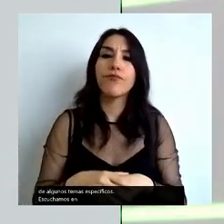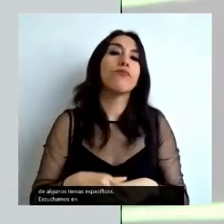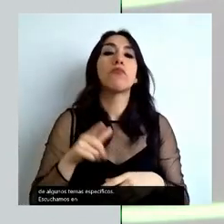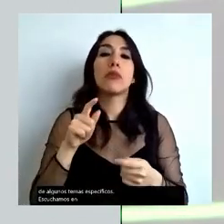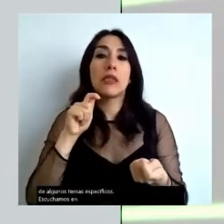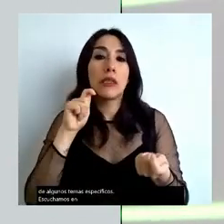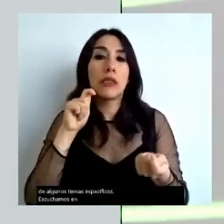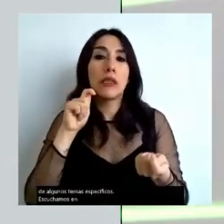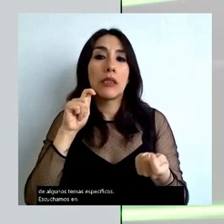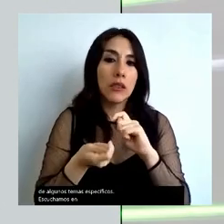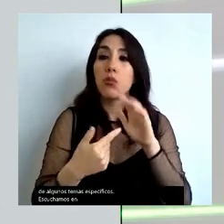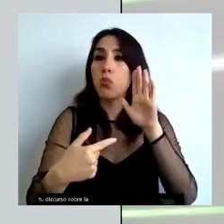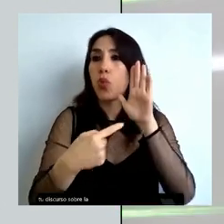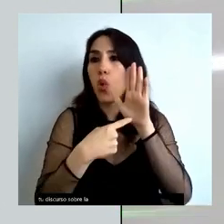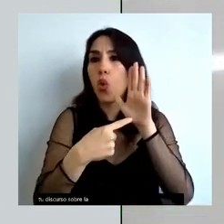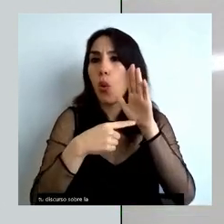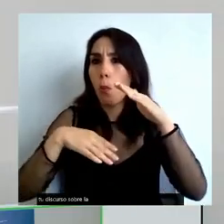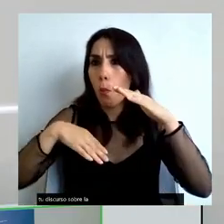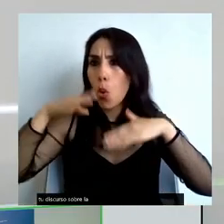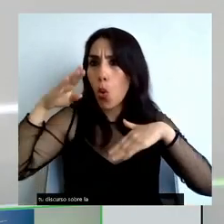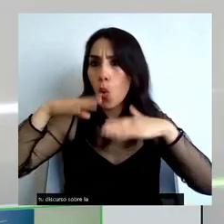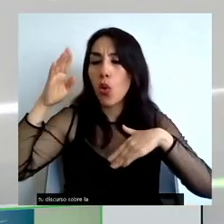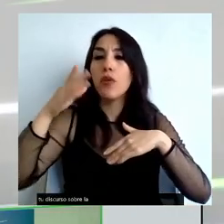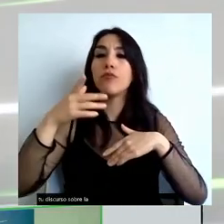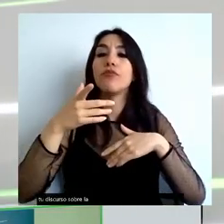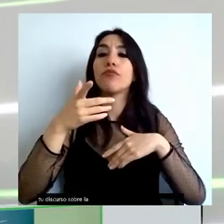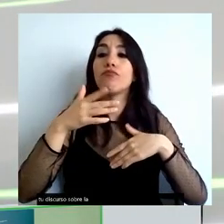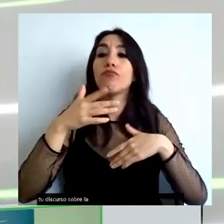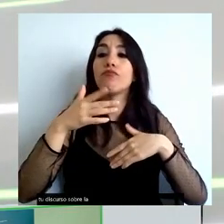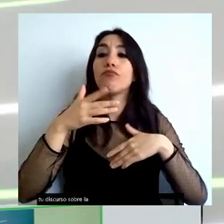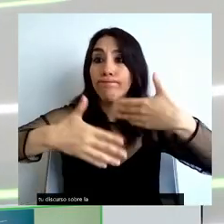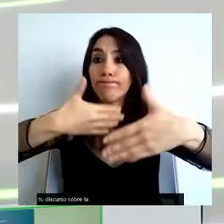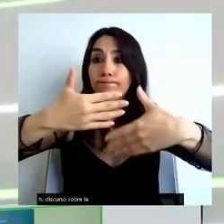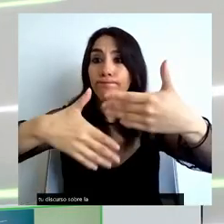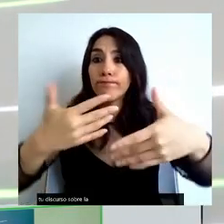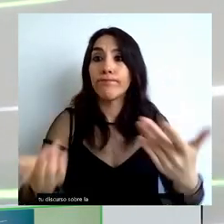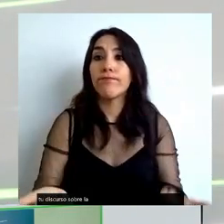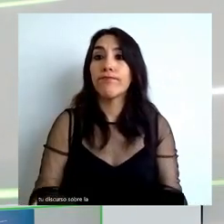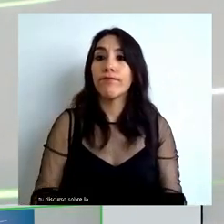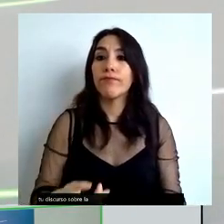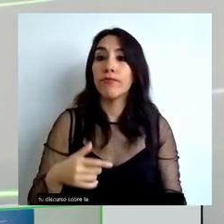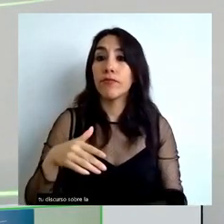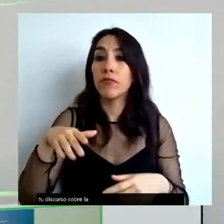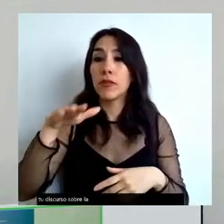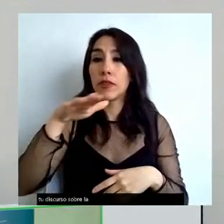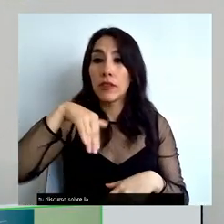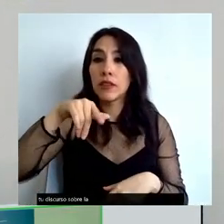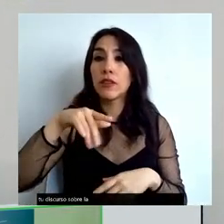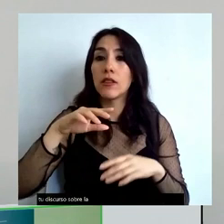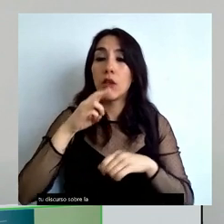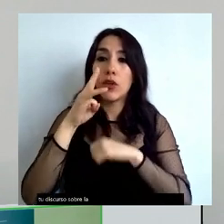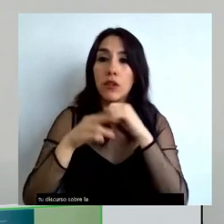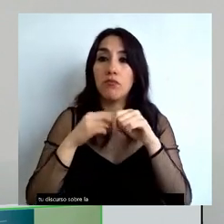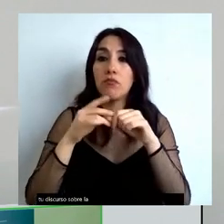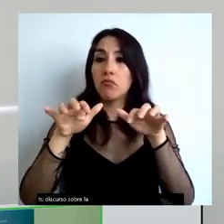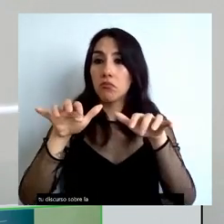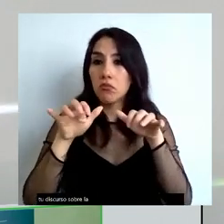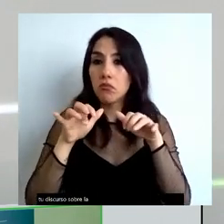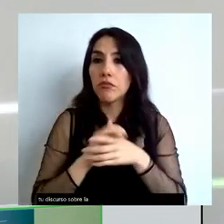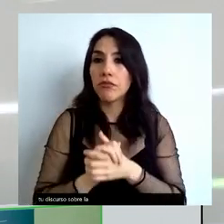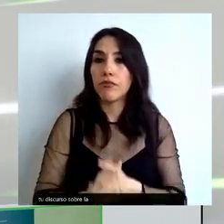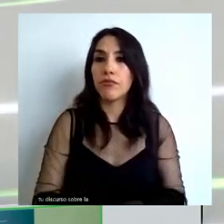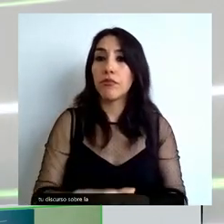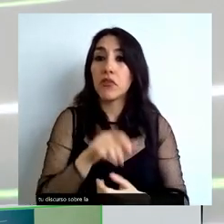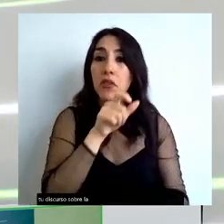since in the new generation of industries based on globalization and digitalization, people with disability